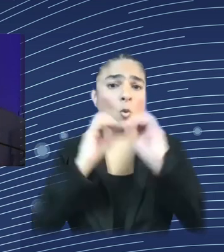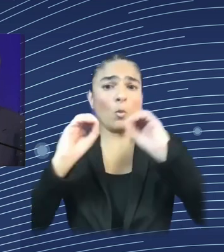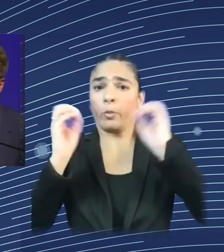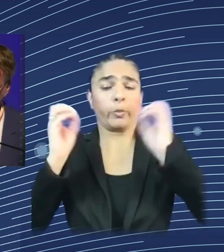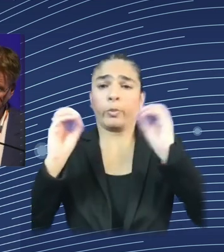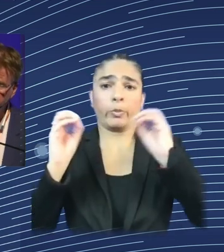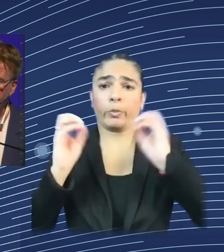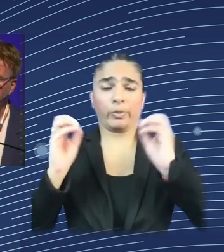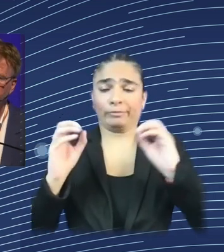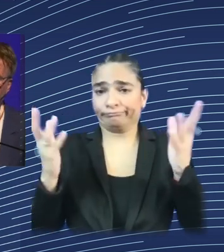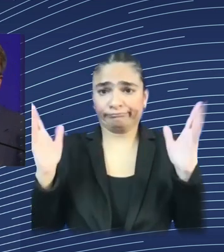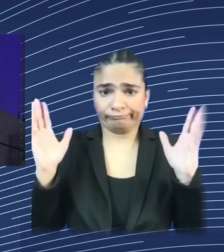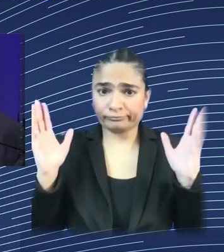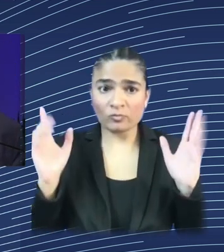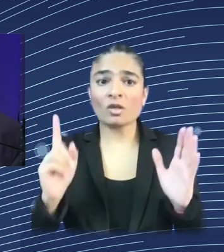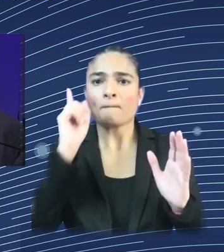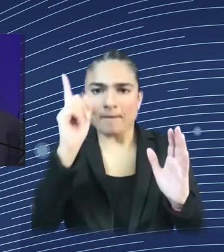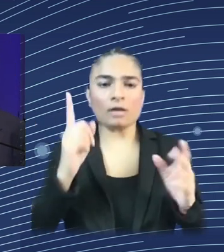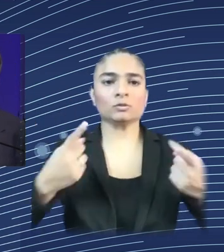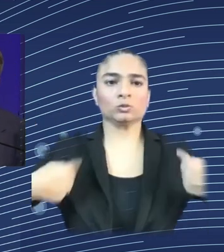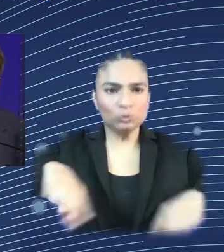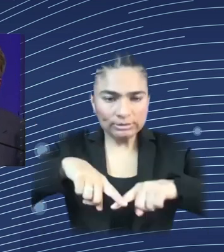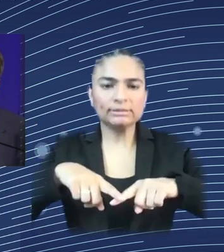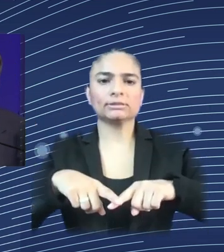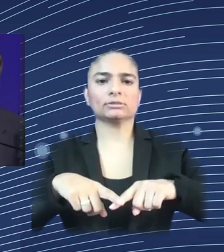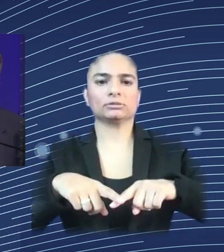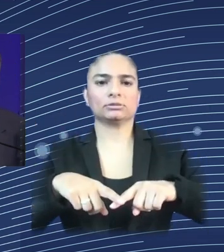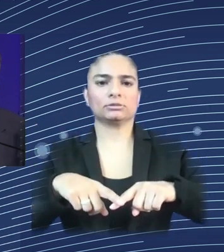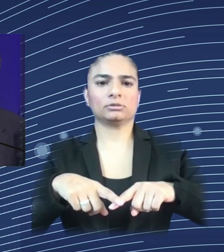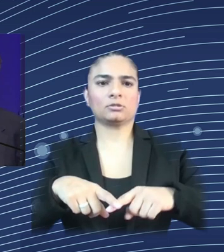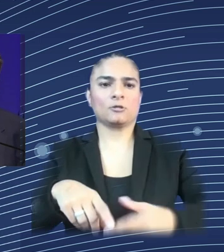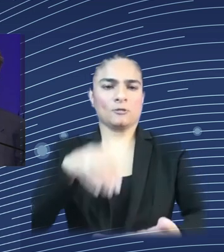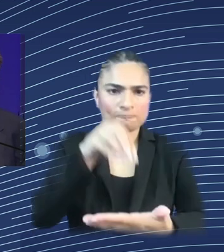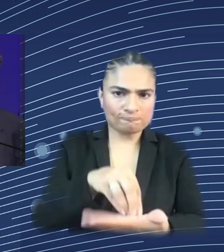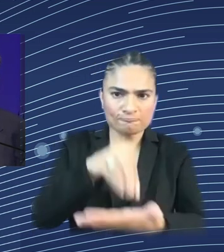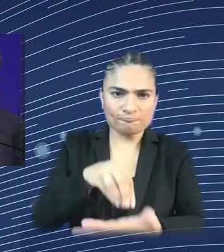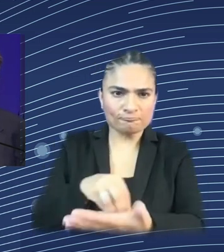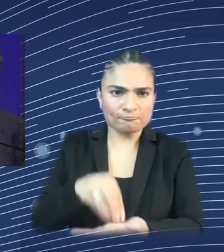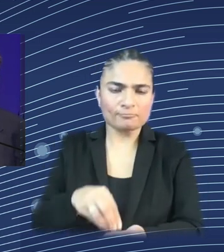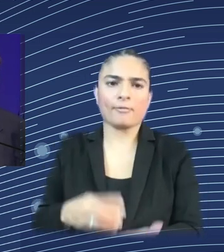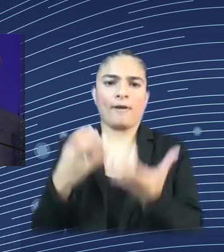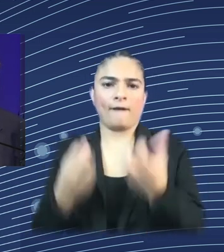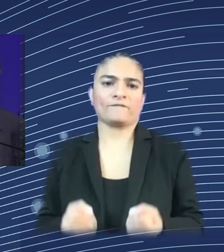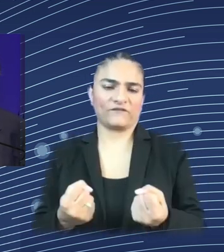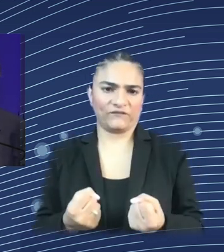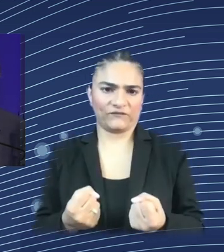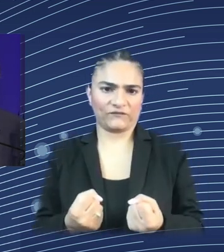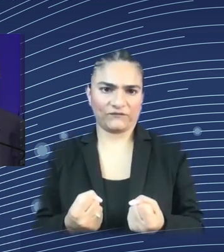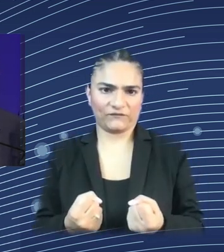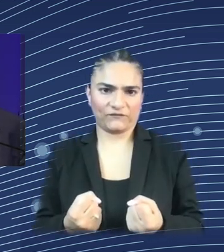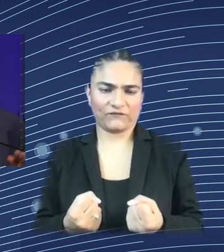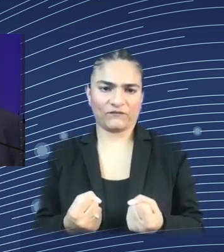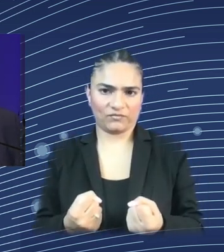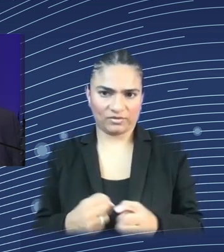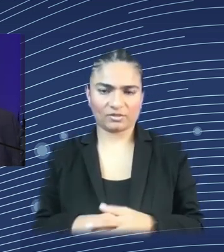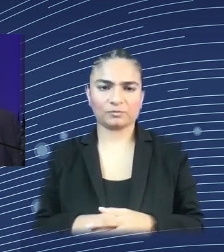a potential fraud phenomenon on the field. But it's always the inspector who's taking the decisions.